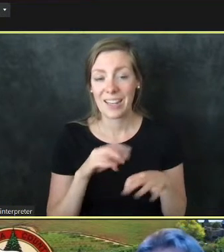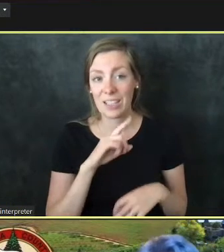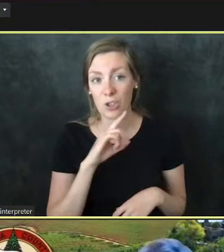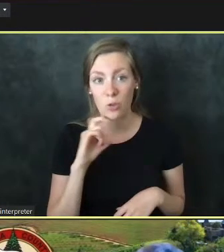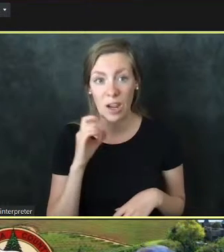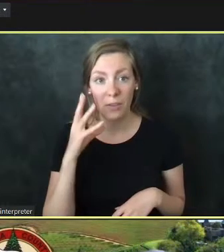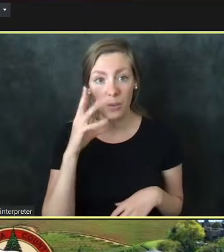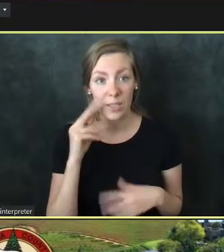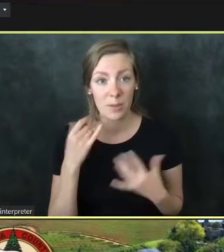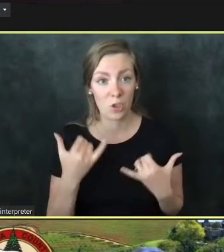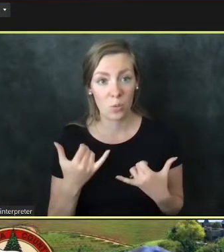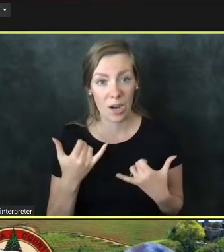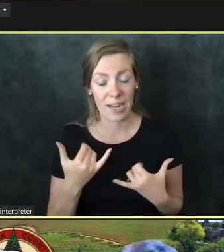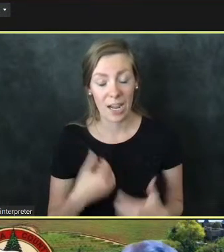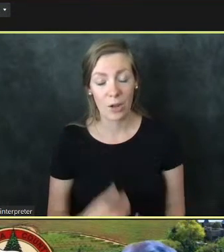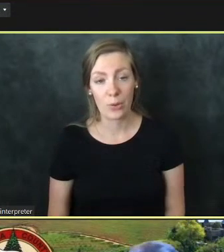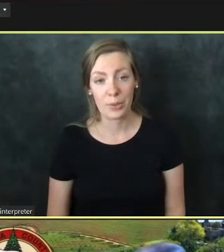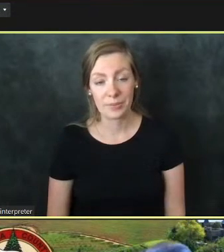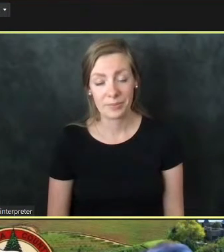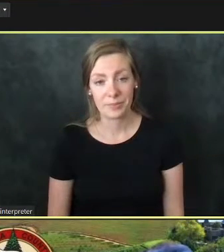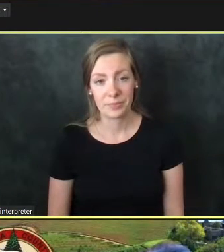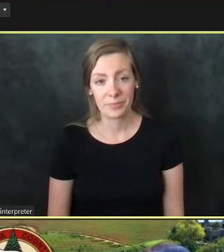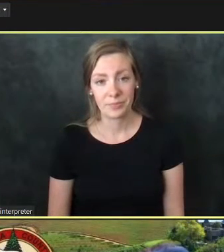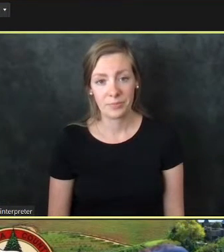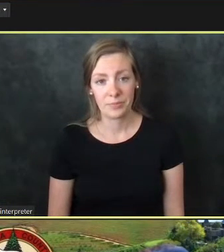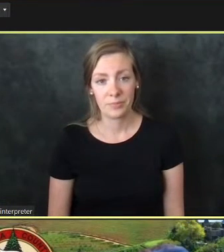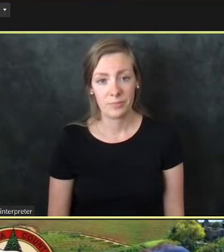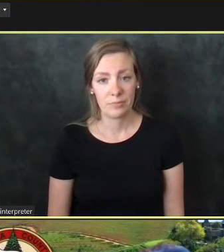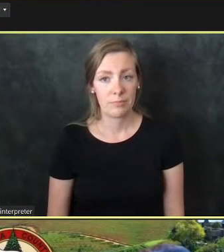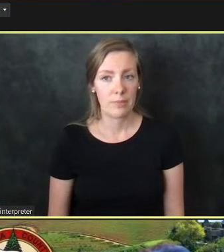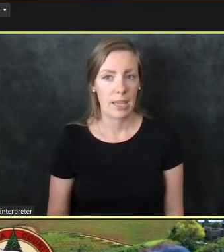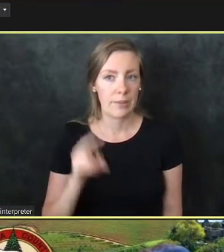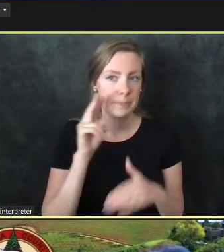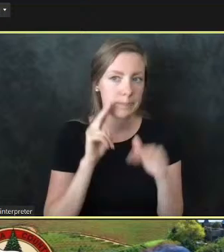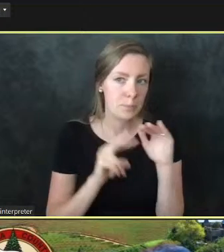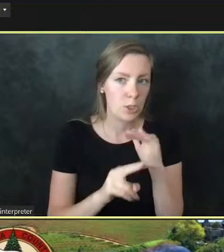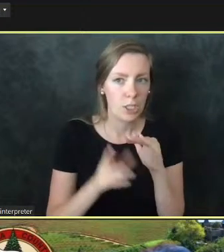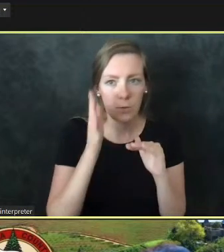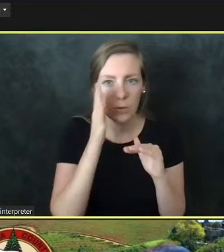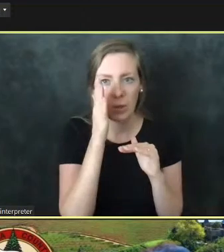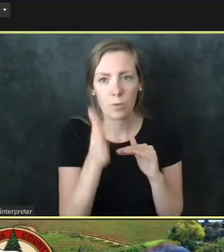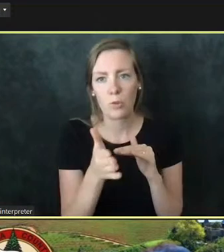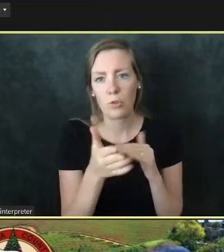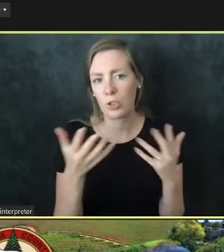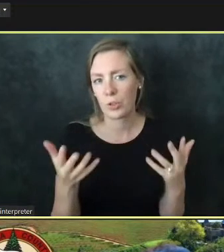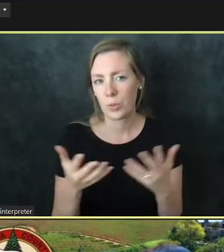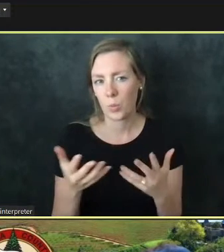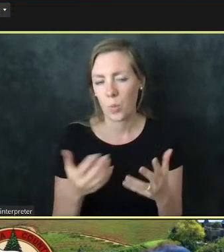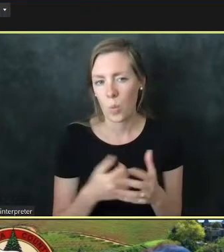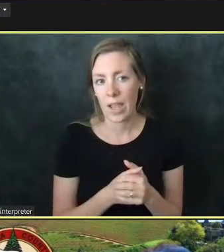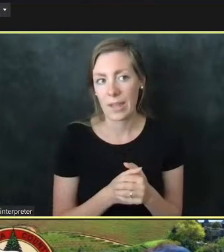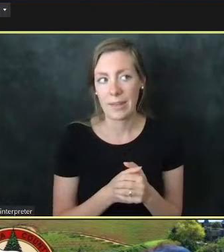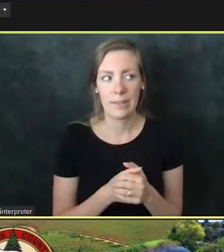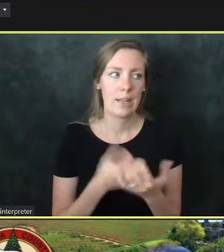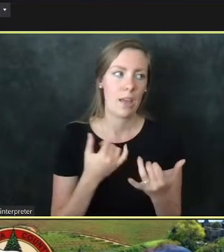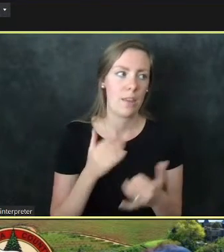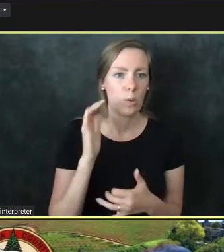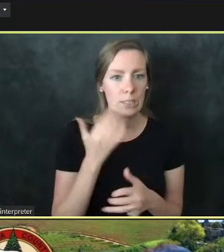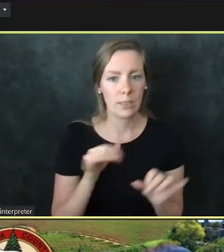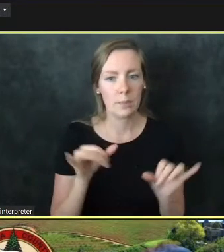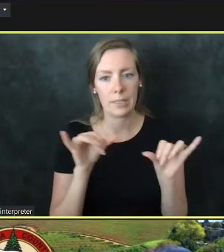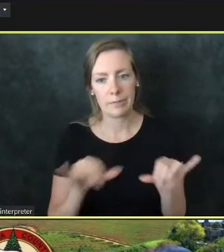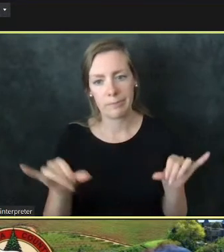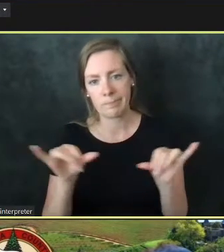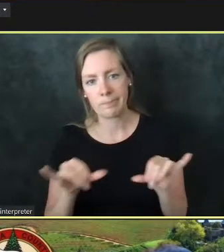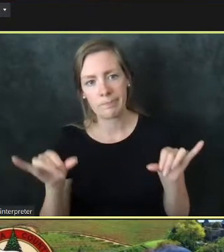acerca de la the length sequía, of ¿verdad? drought that we're in, Ahora en la the outlook cantidad going de forward, estamos and the ahorita. effect Todos miramos para that adelante, we're in this pattern